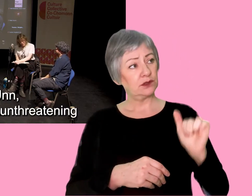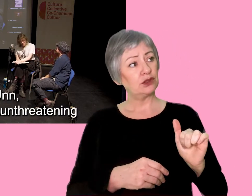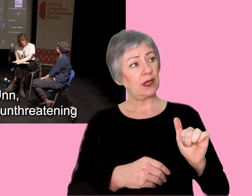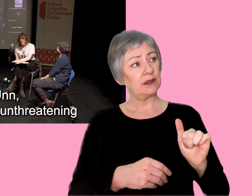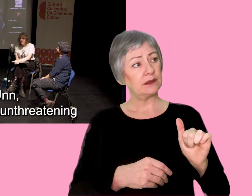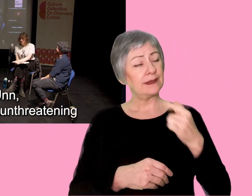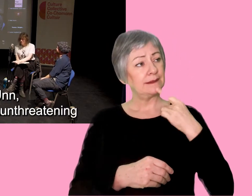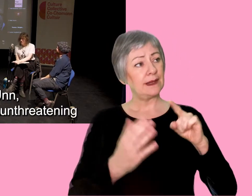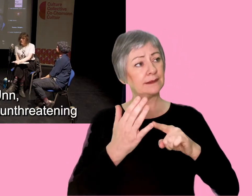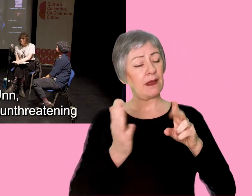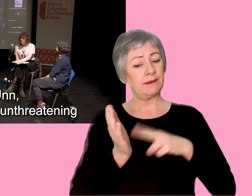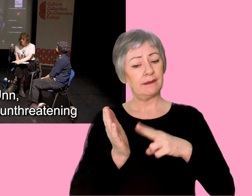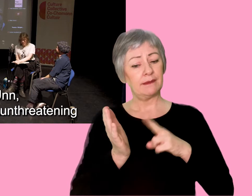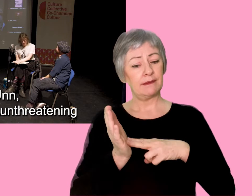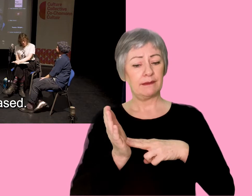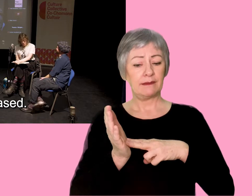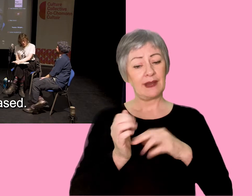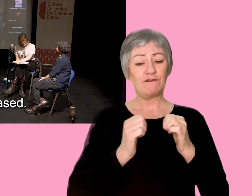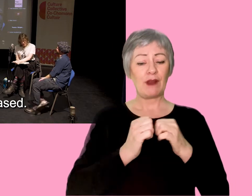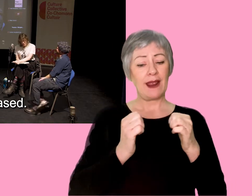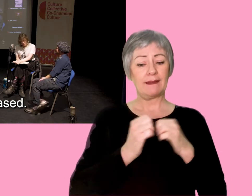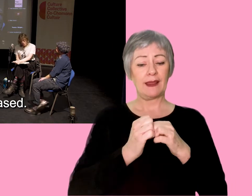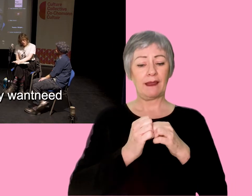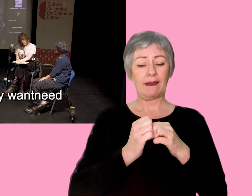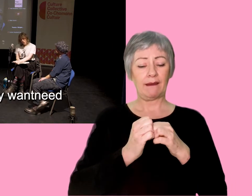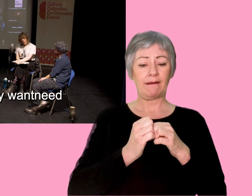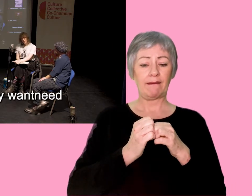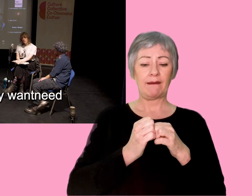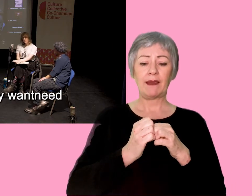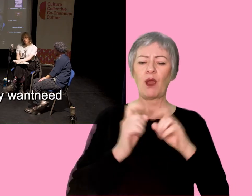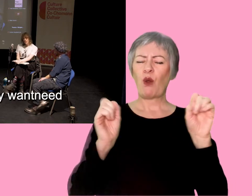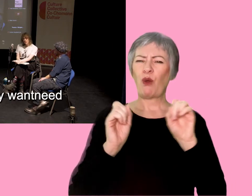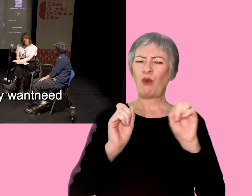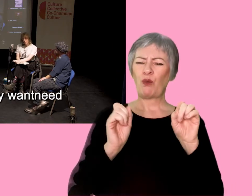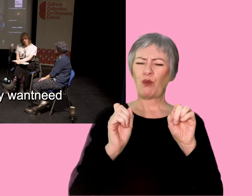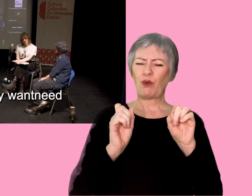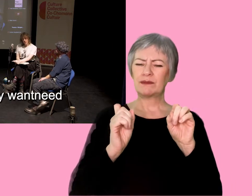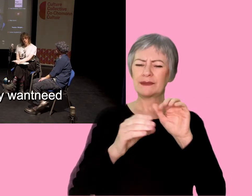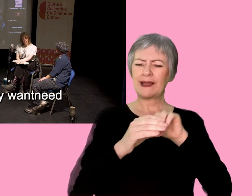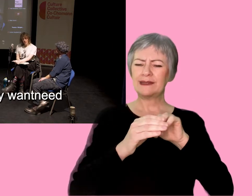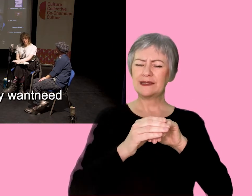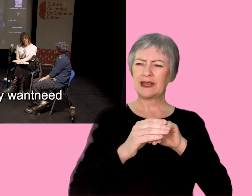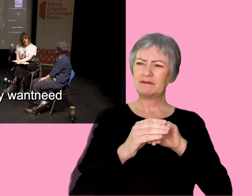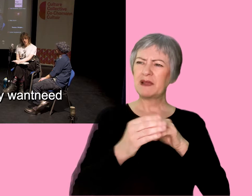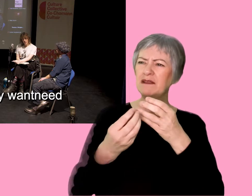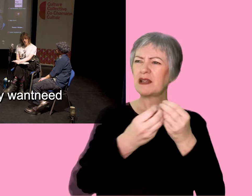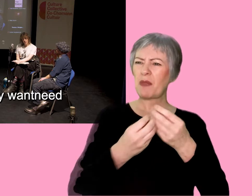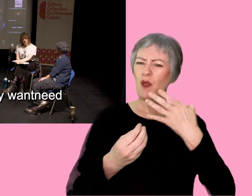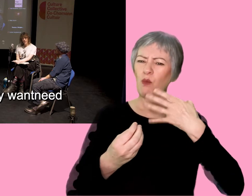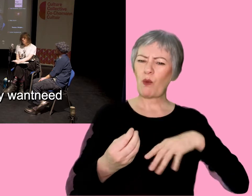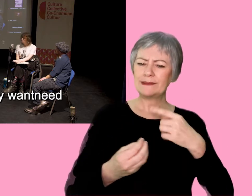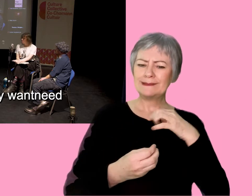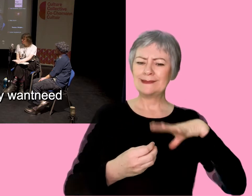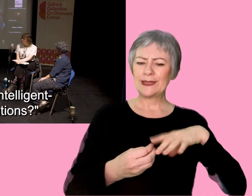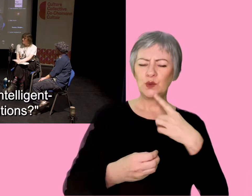Yes, says Anne, couthy and blind. Was got in something they're wanting or needing to